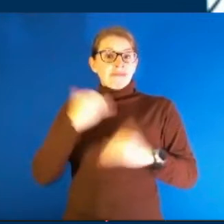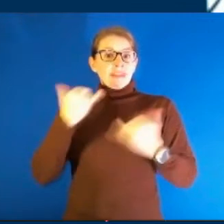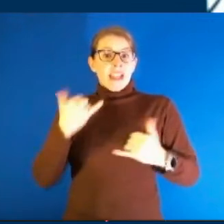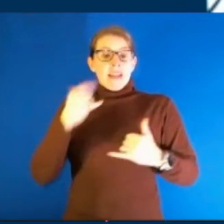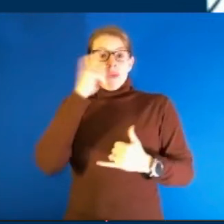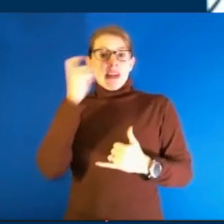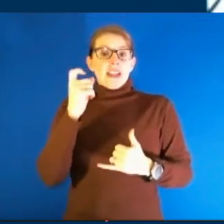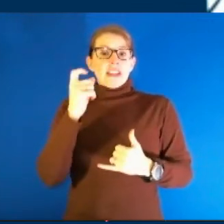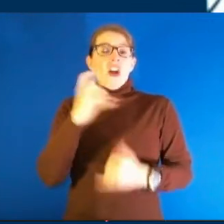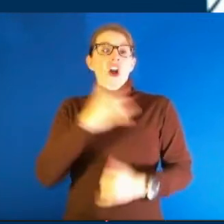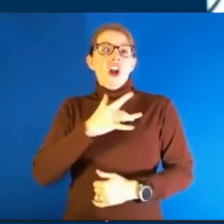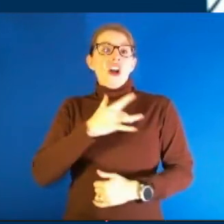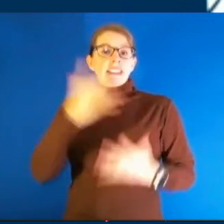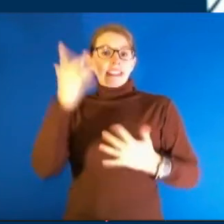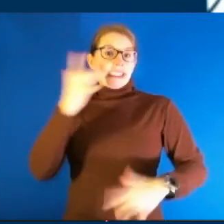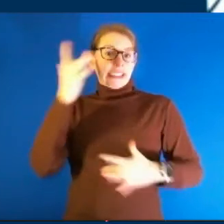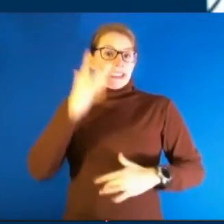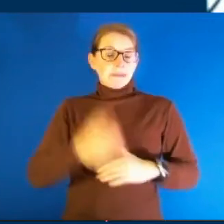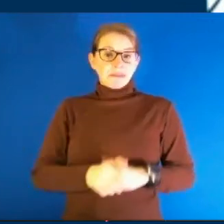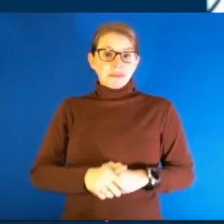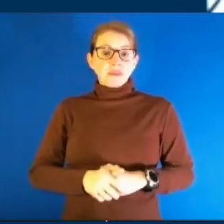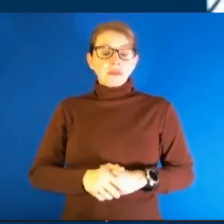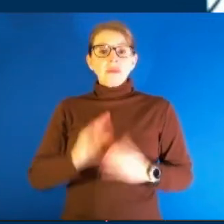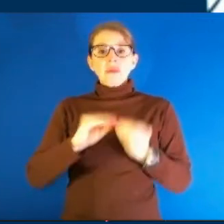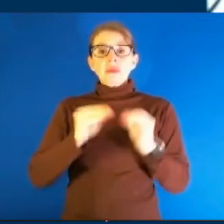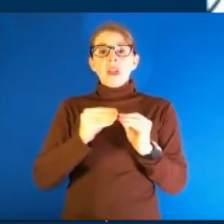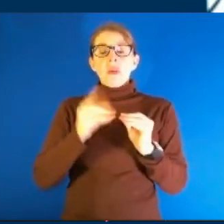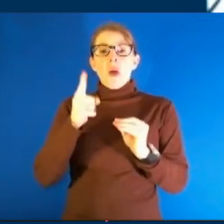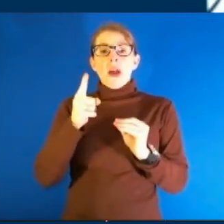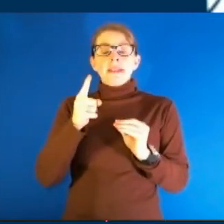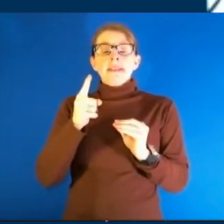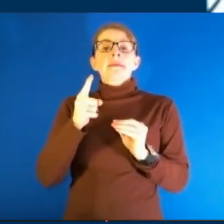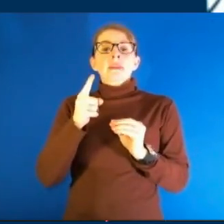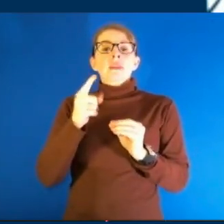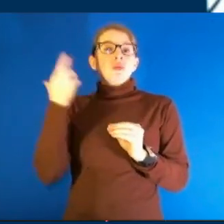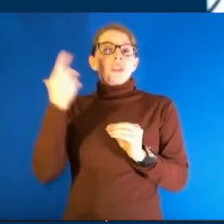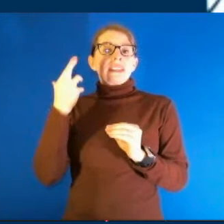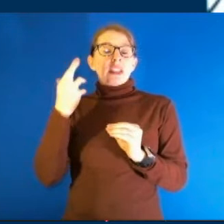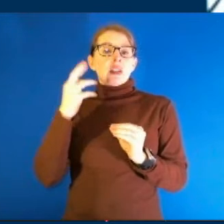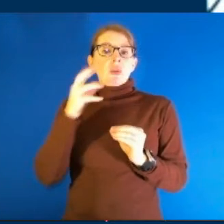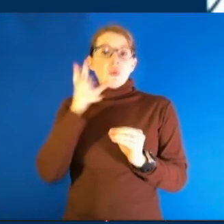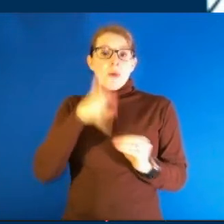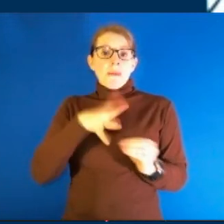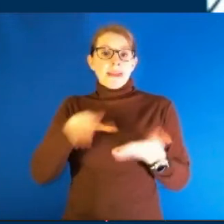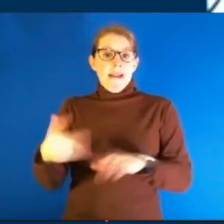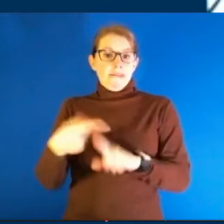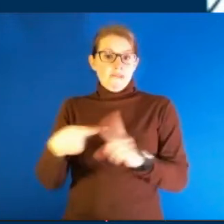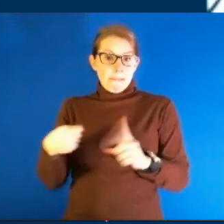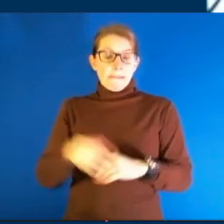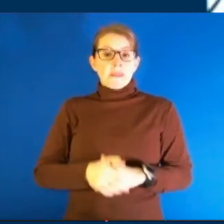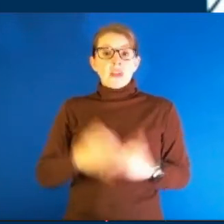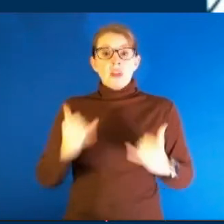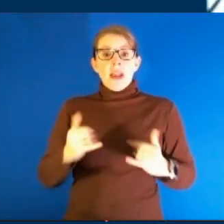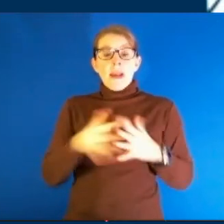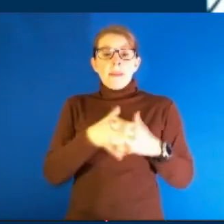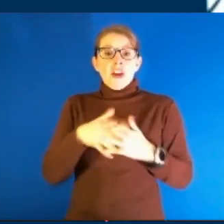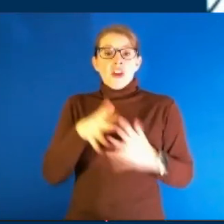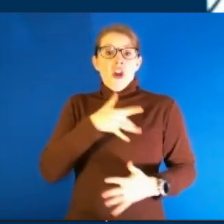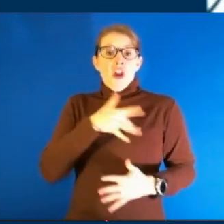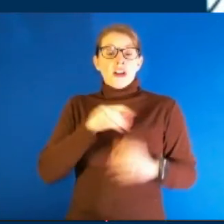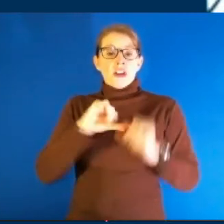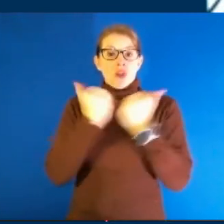of heart disease. Heart disease is the #1 killer of women. Today, the American Heart Association wants everyone